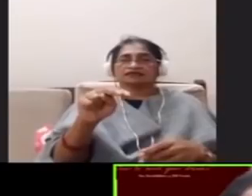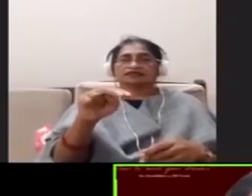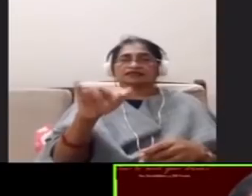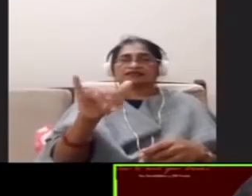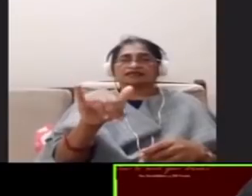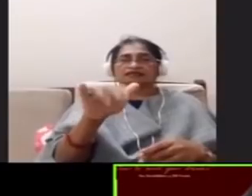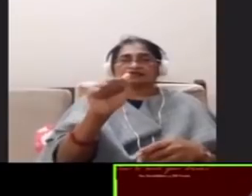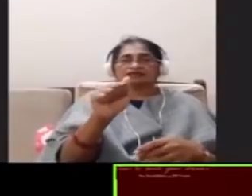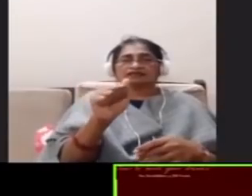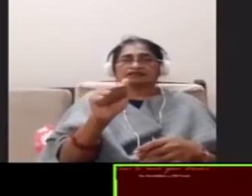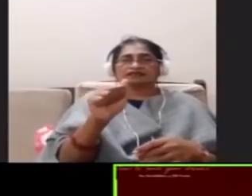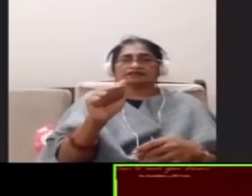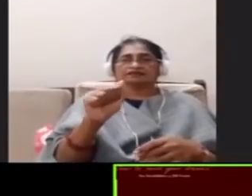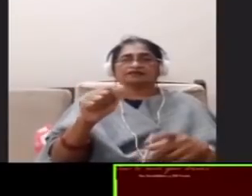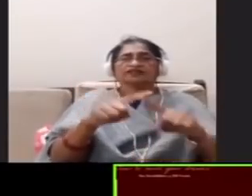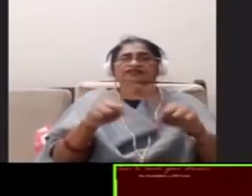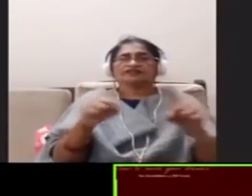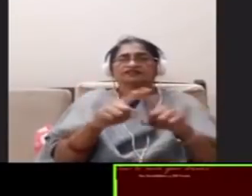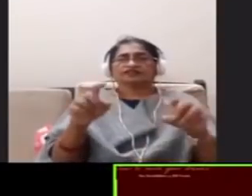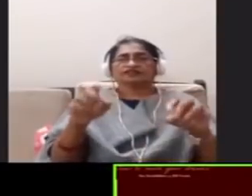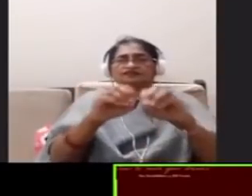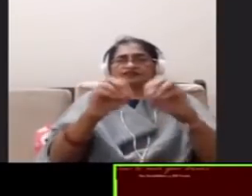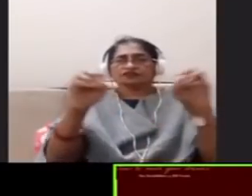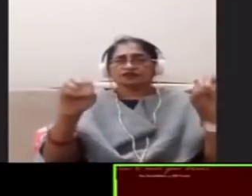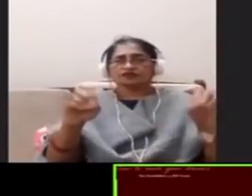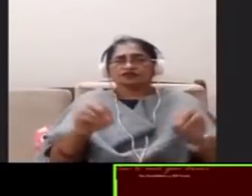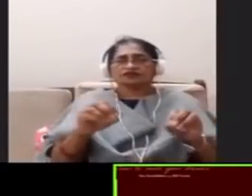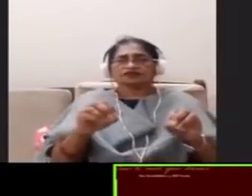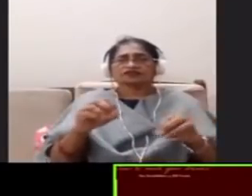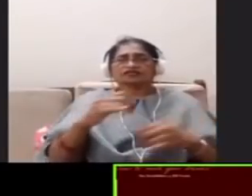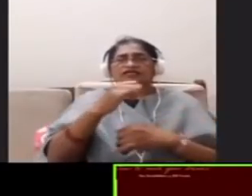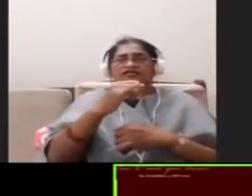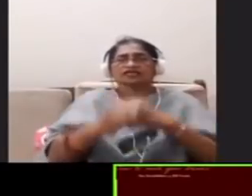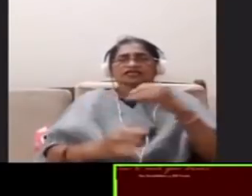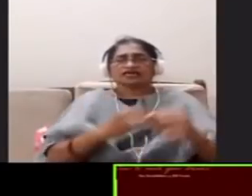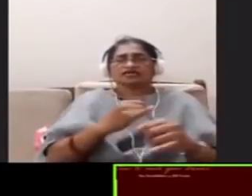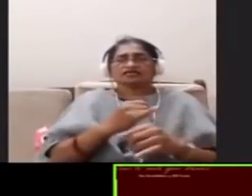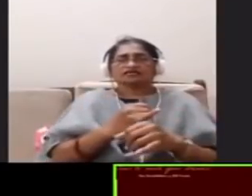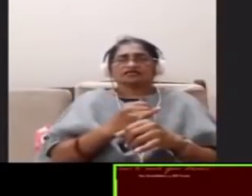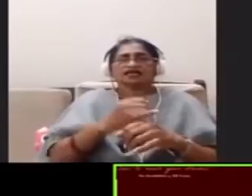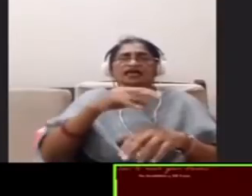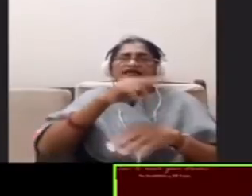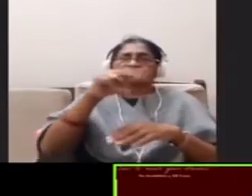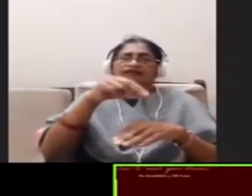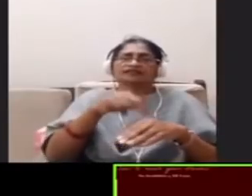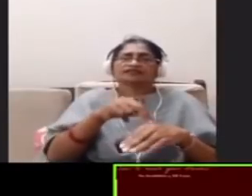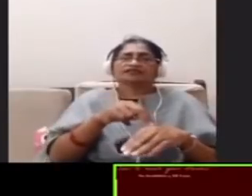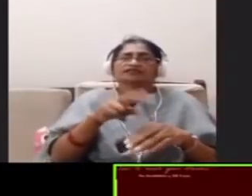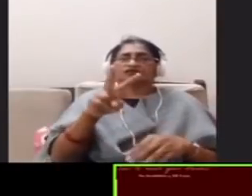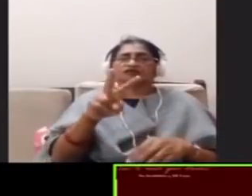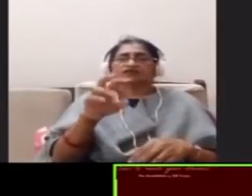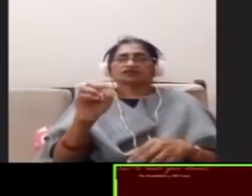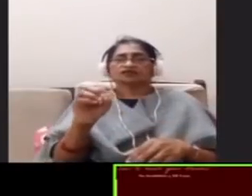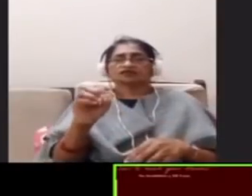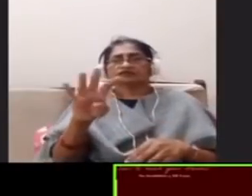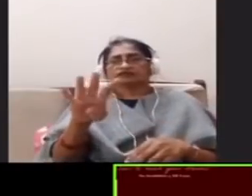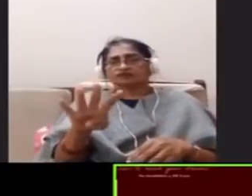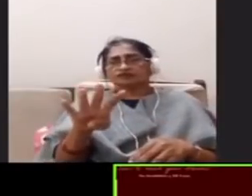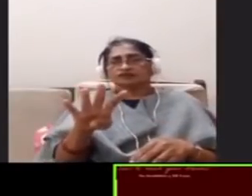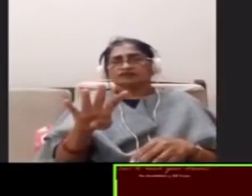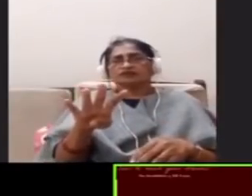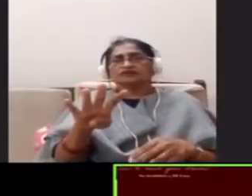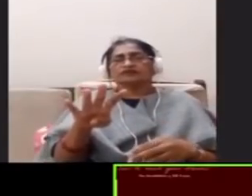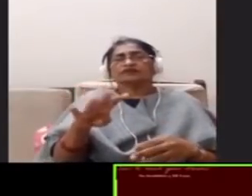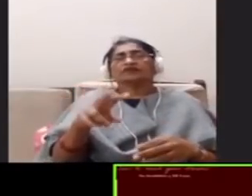different organizations, both nationally and internationally. In 2004, while still a university student and aged for